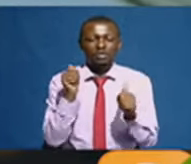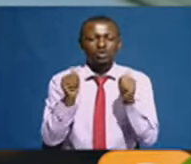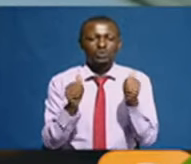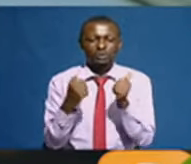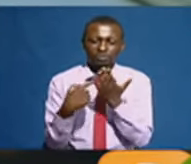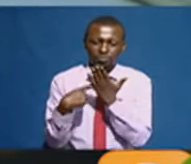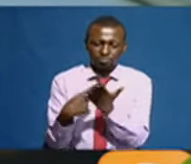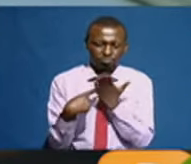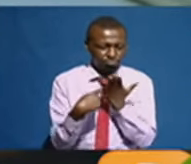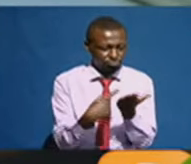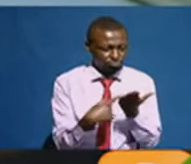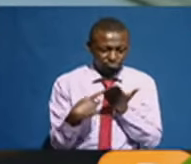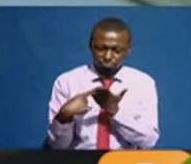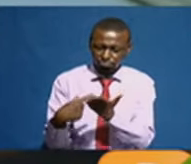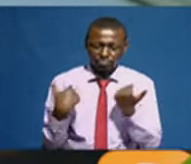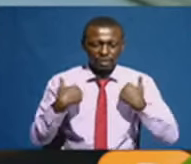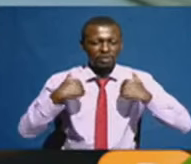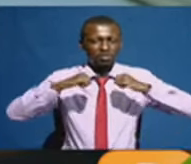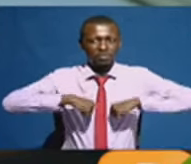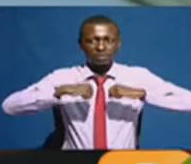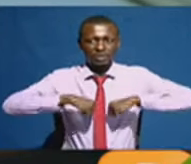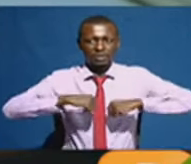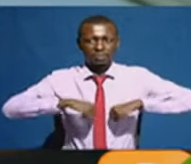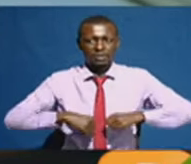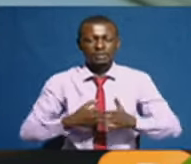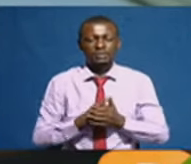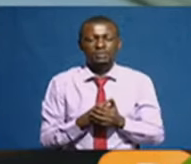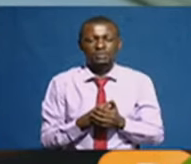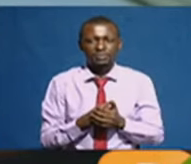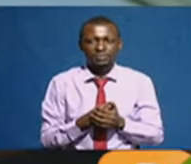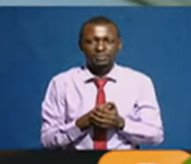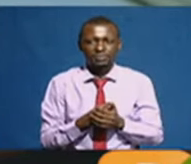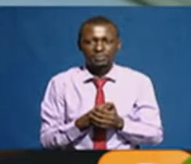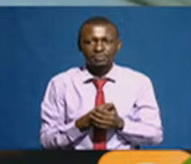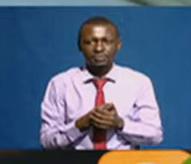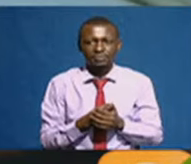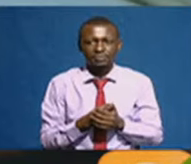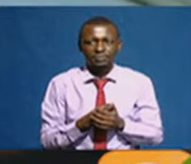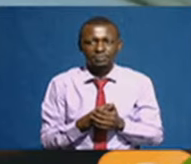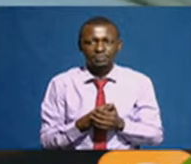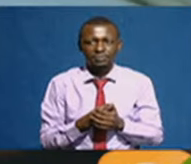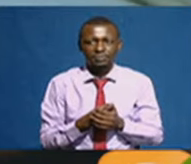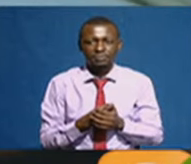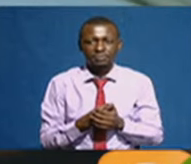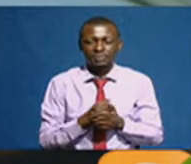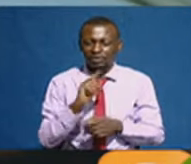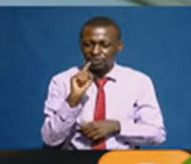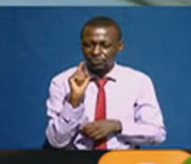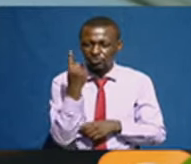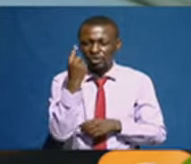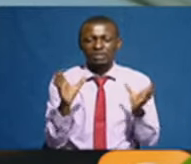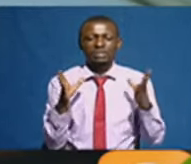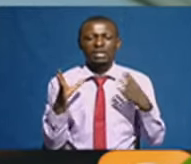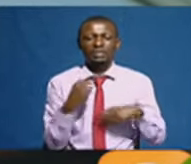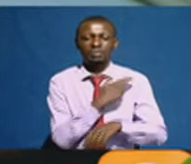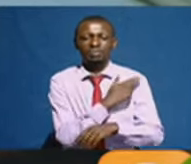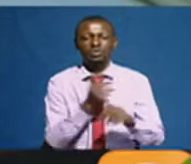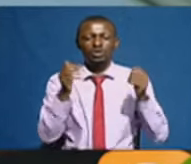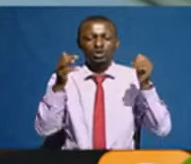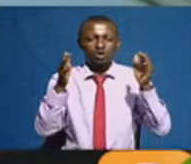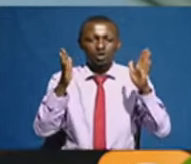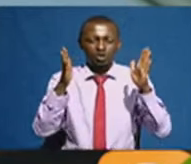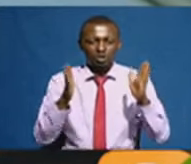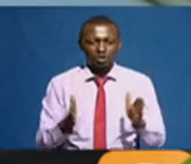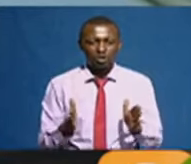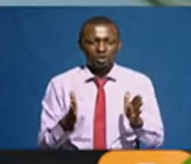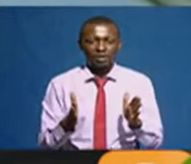Mm. On this issue, first of all, there has to be an admission that doctors are coming on